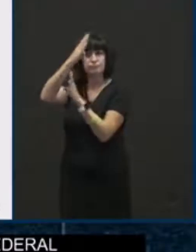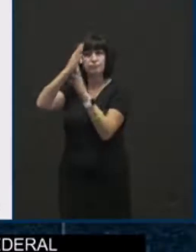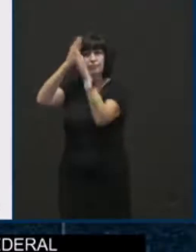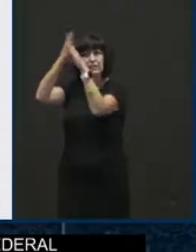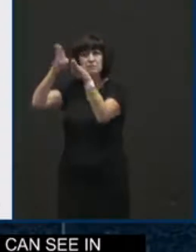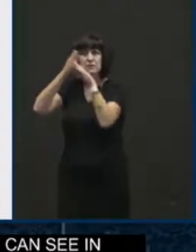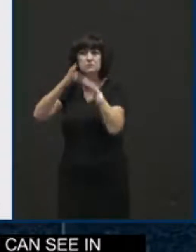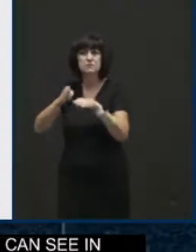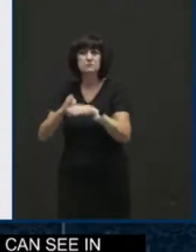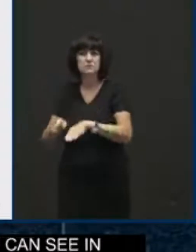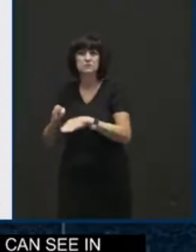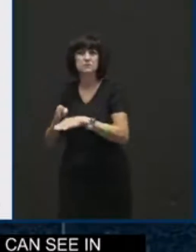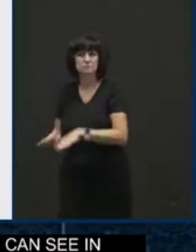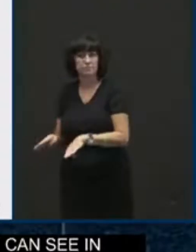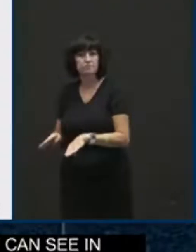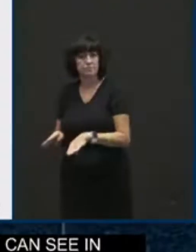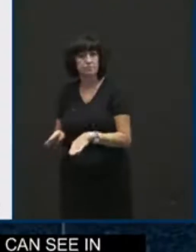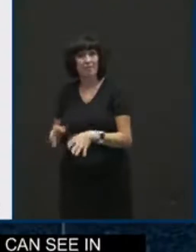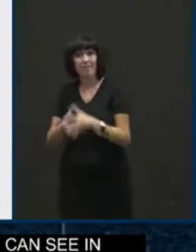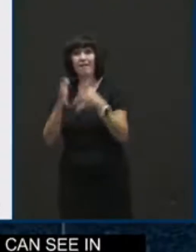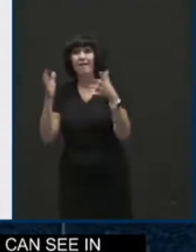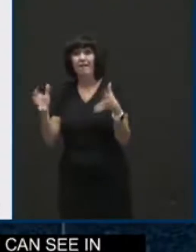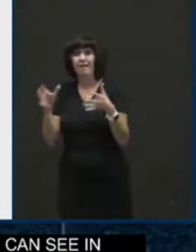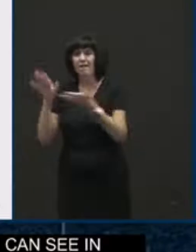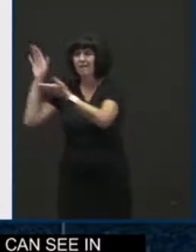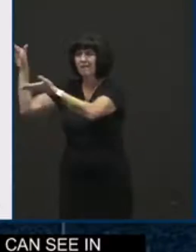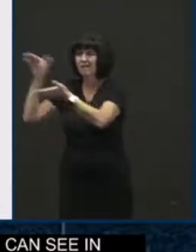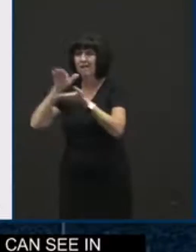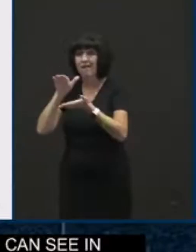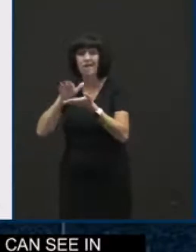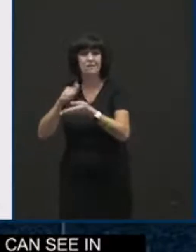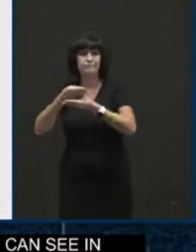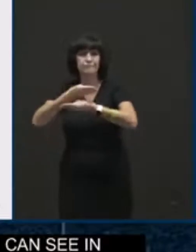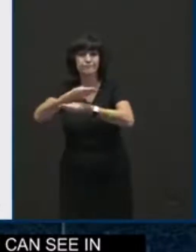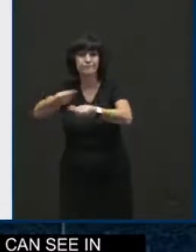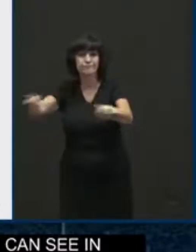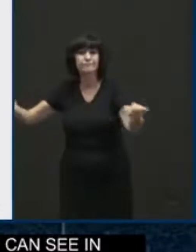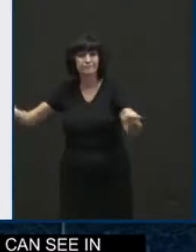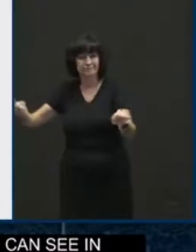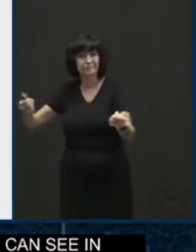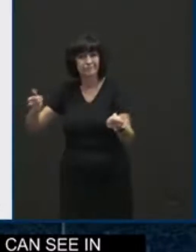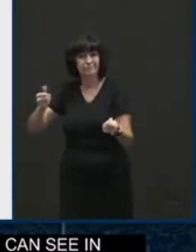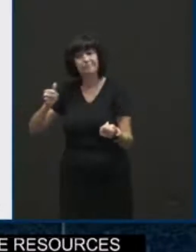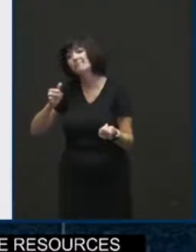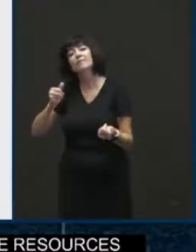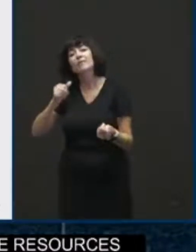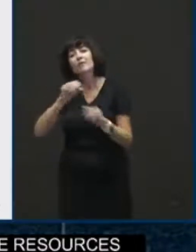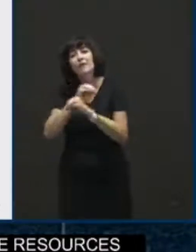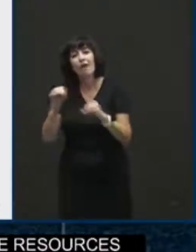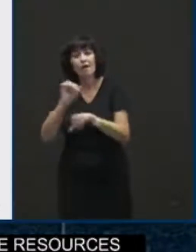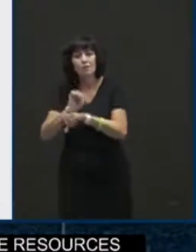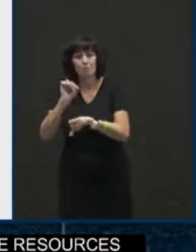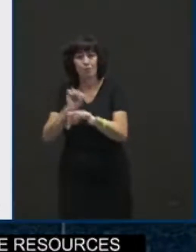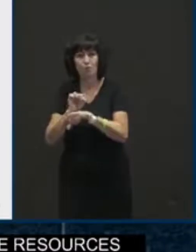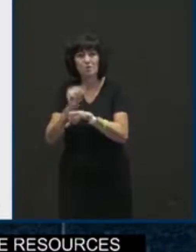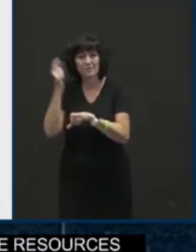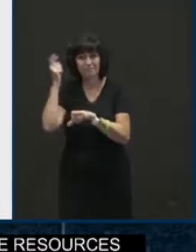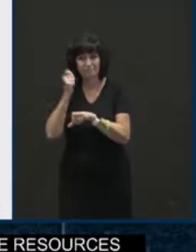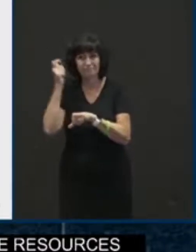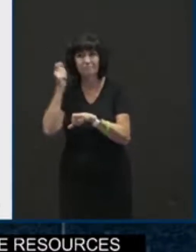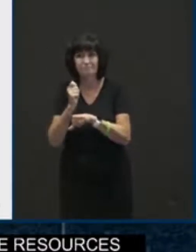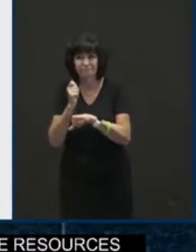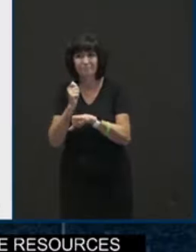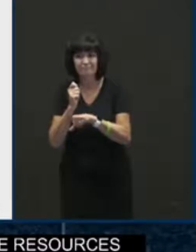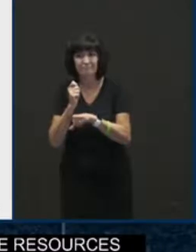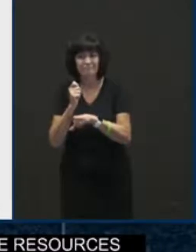unemployment, unemployment insurance trust fund, about $350 million out of the $900+ million